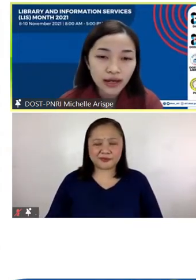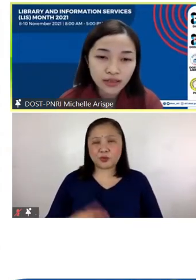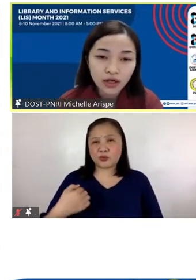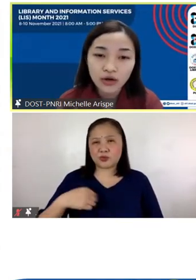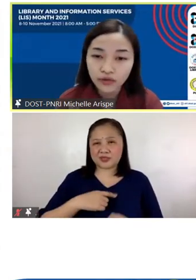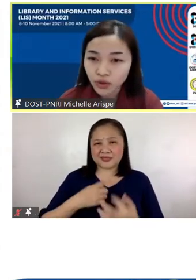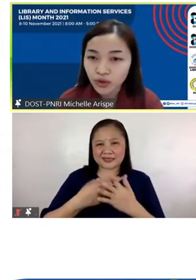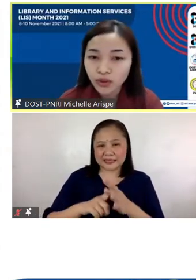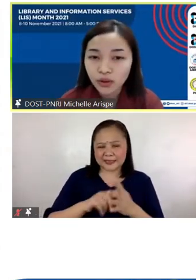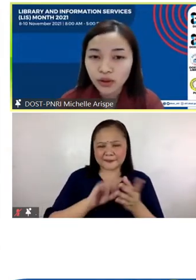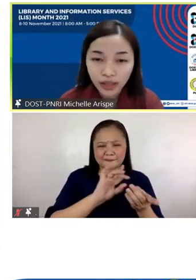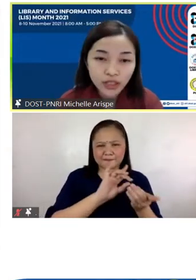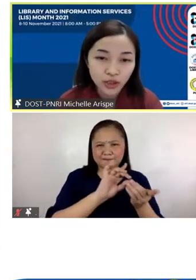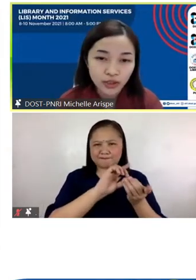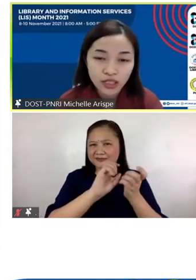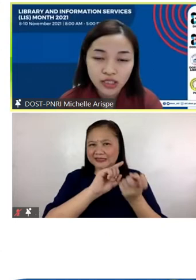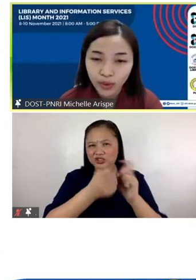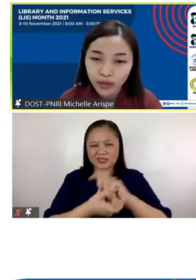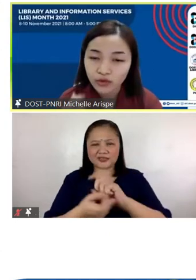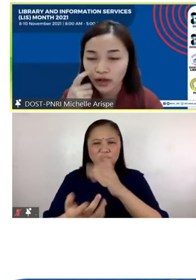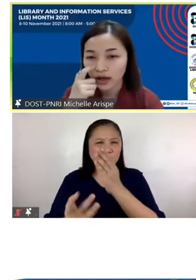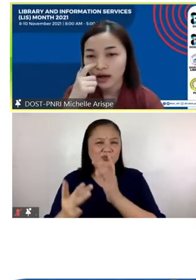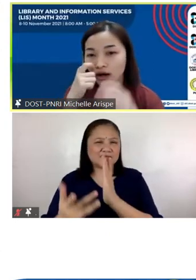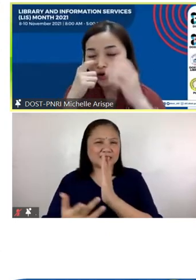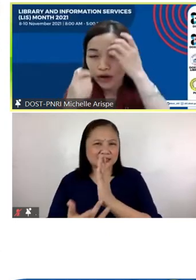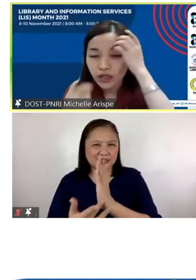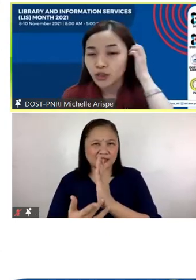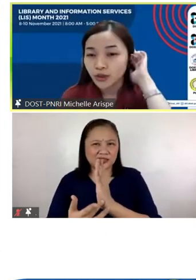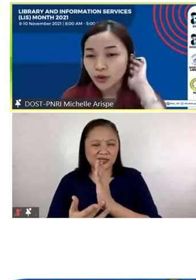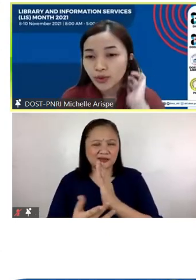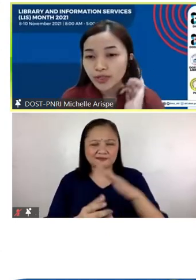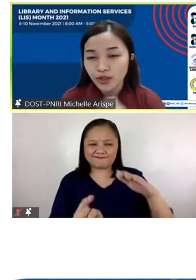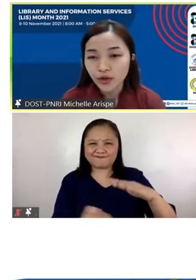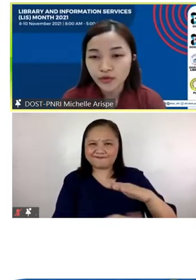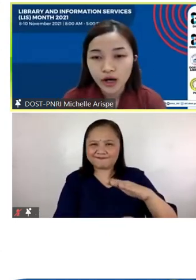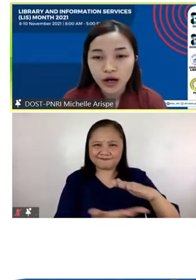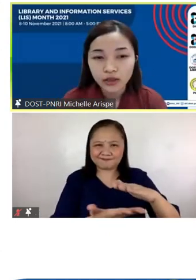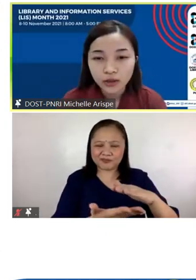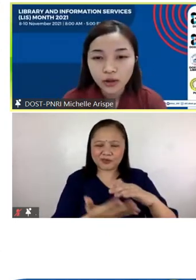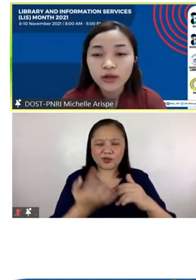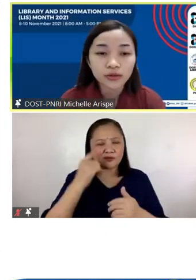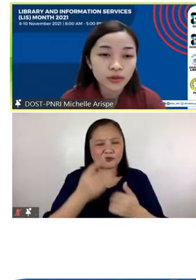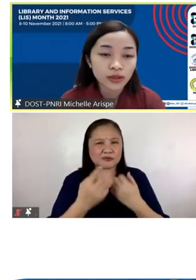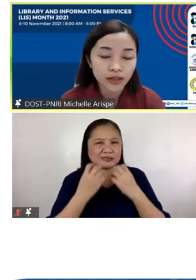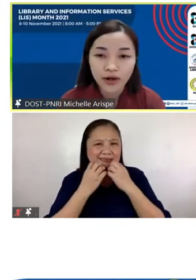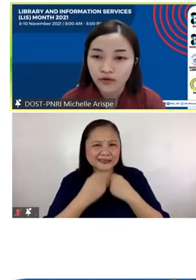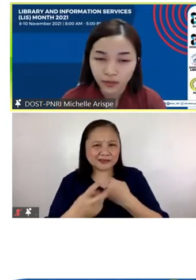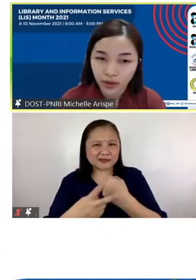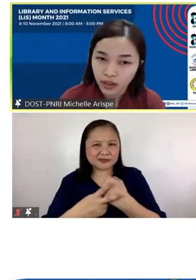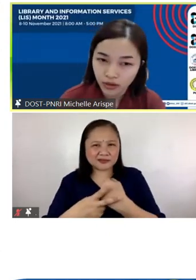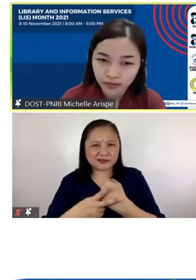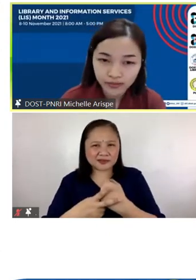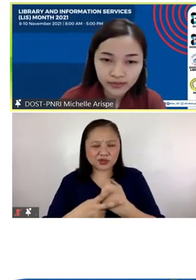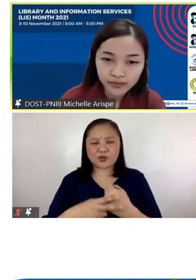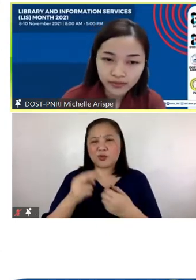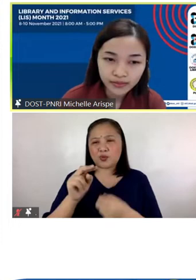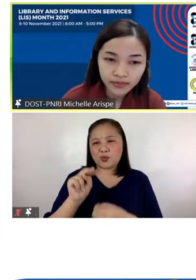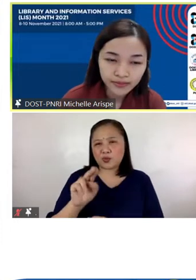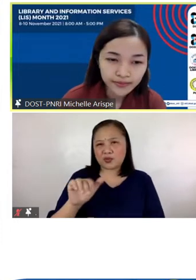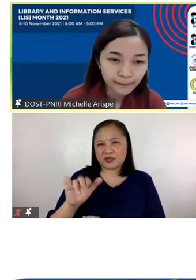started digitizing a few collections as part of our function to preserve local nuclear